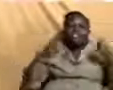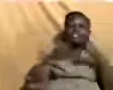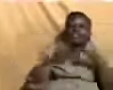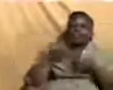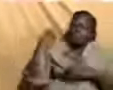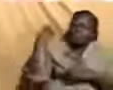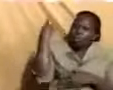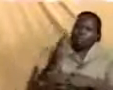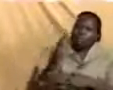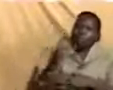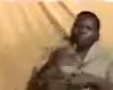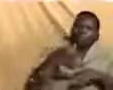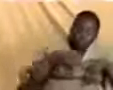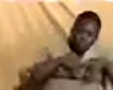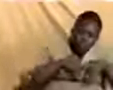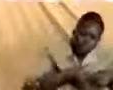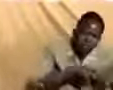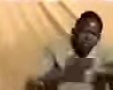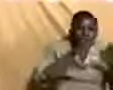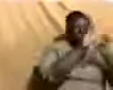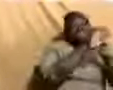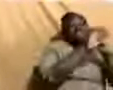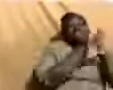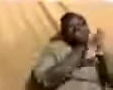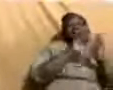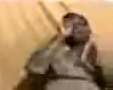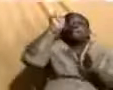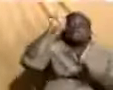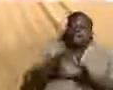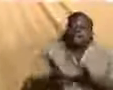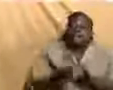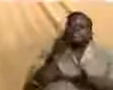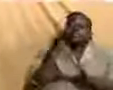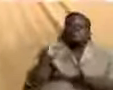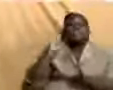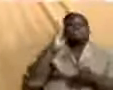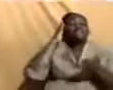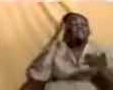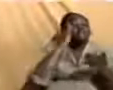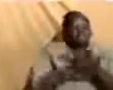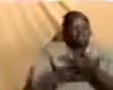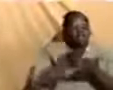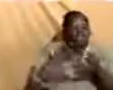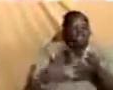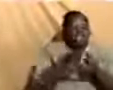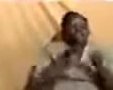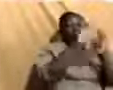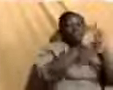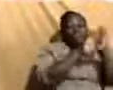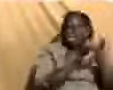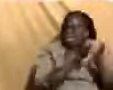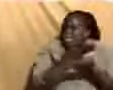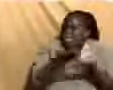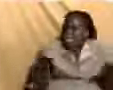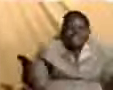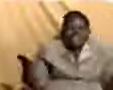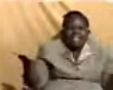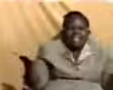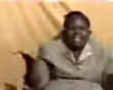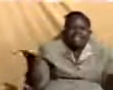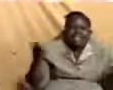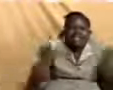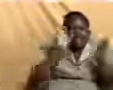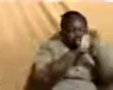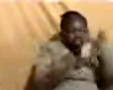in accordance with this Constitution, and so we must be faithful to this Constitution. Any constituted power, be